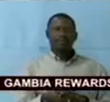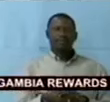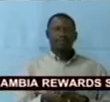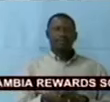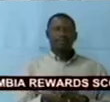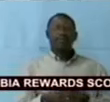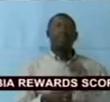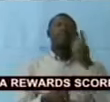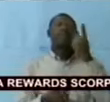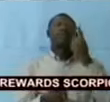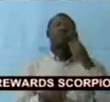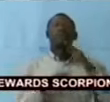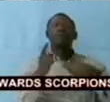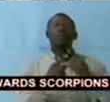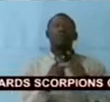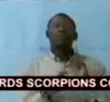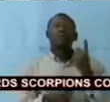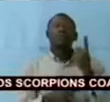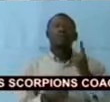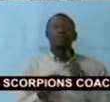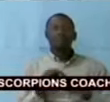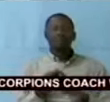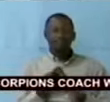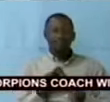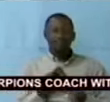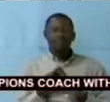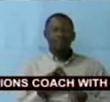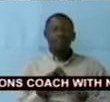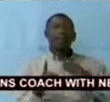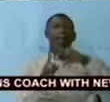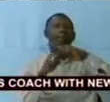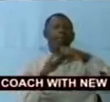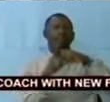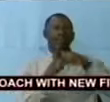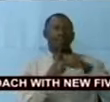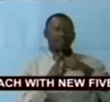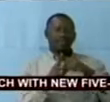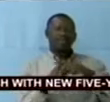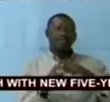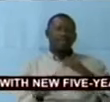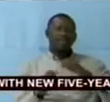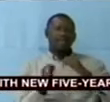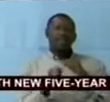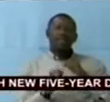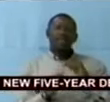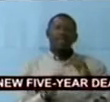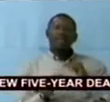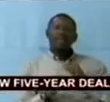the first is the positive effect of